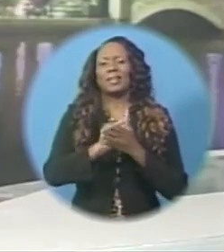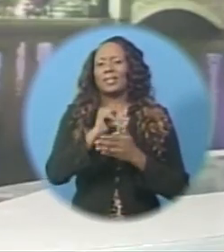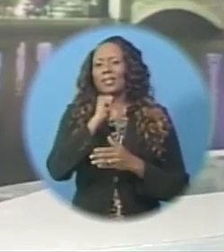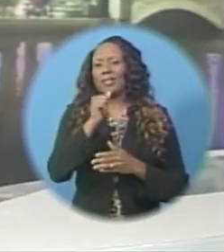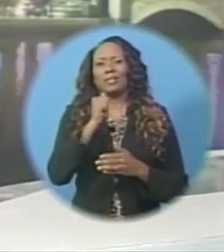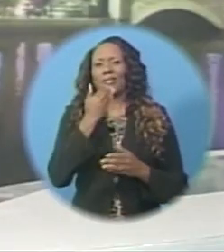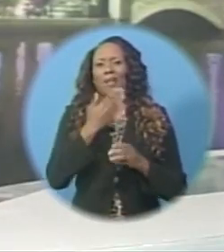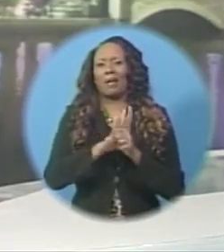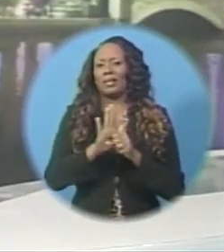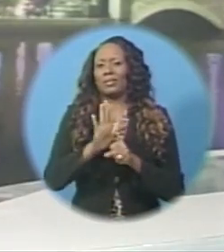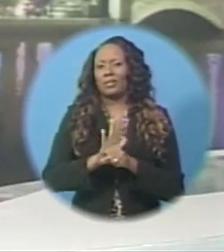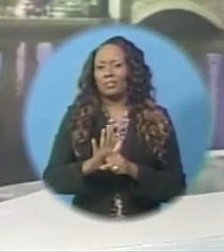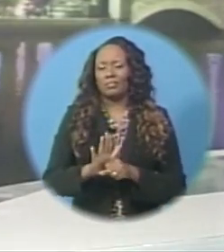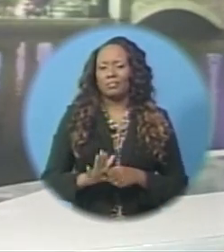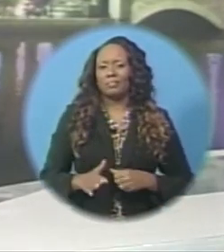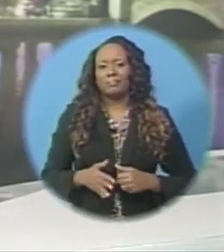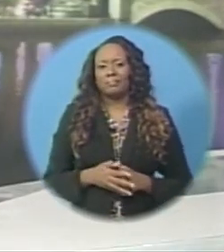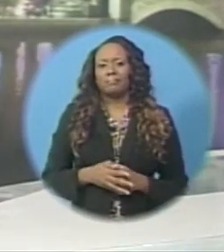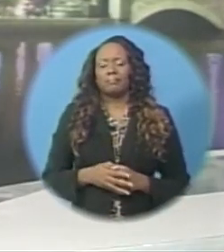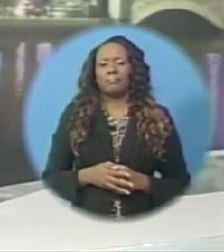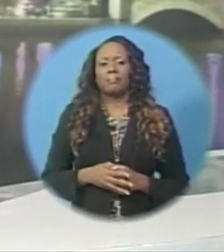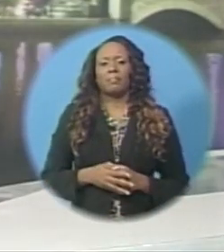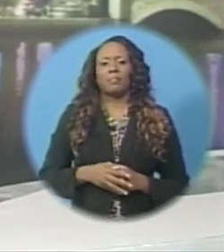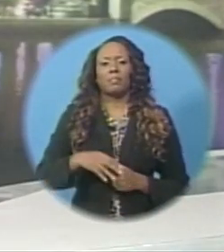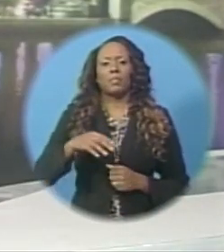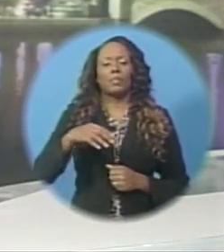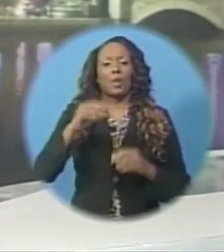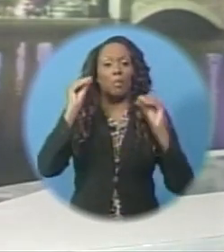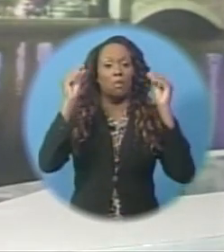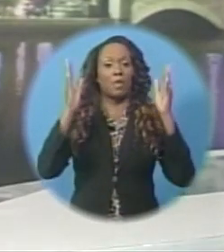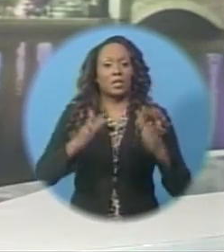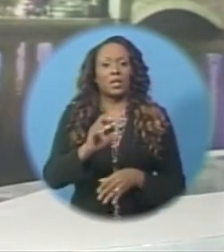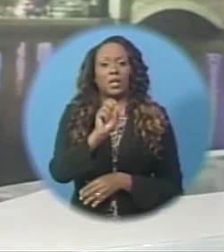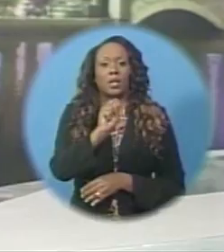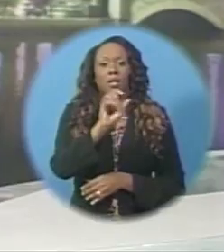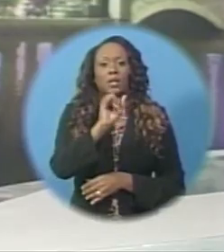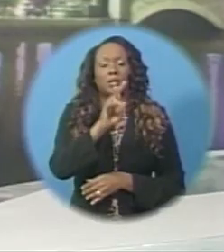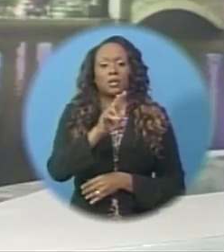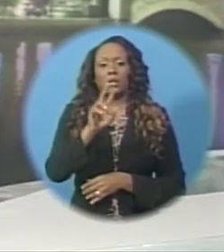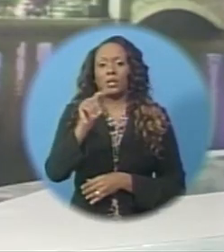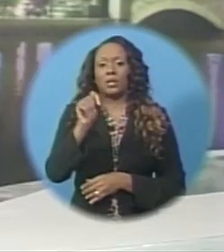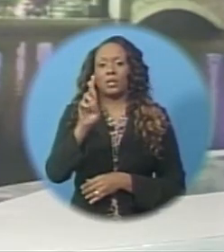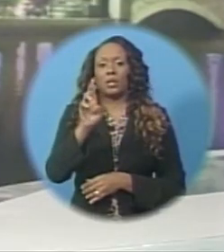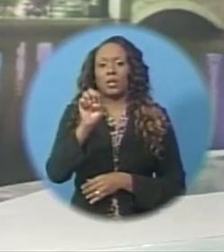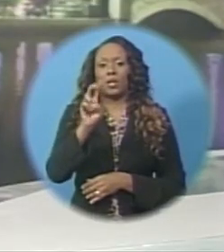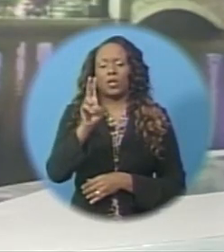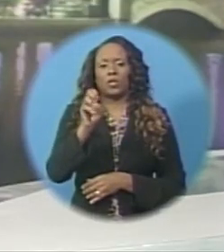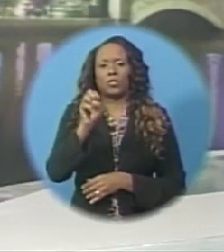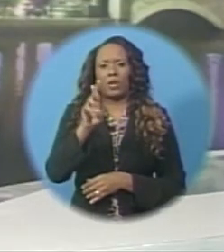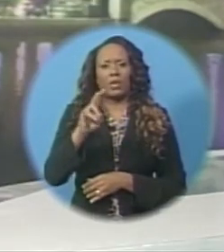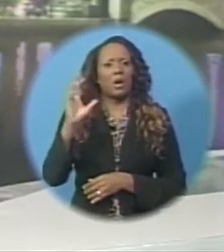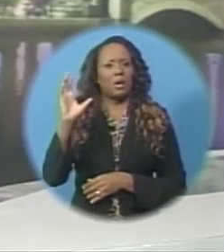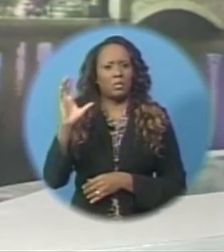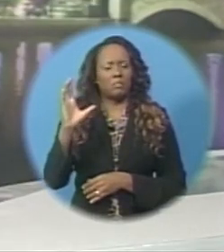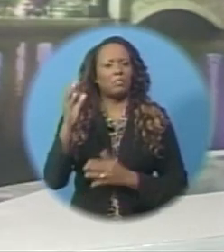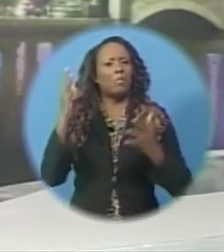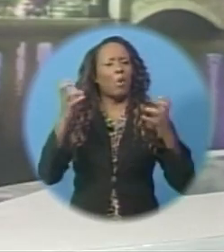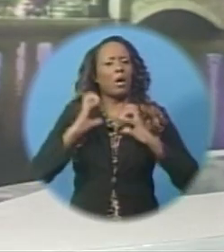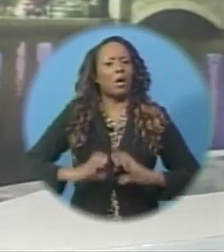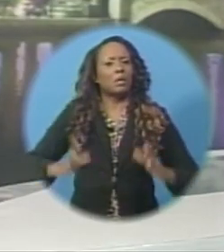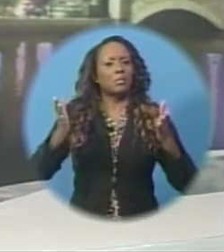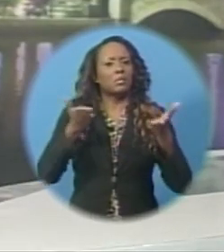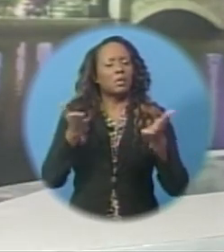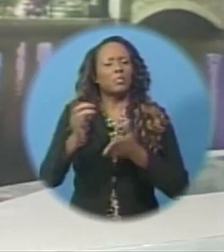sore point. Senator Professor Sir Trevor Carmichael voiced support for greater attention to be placed on customer service